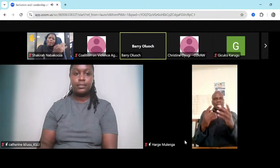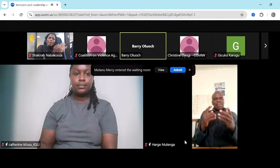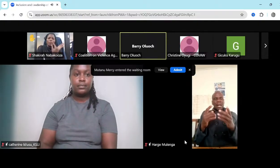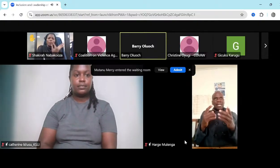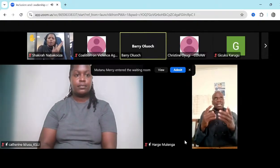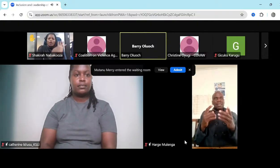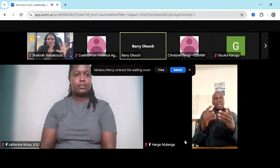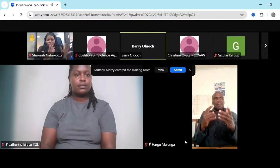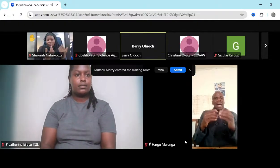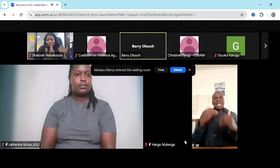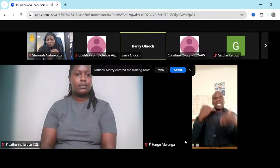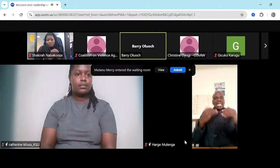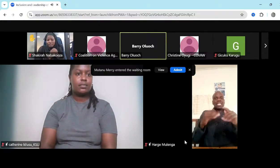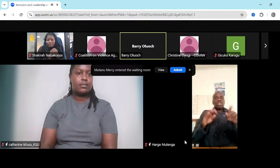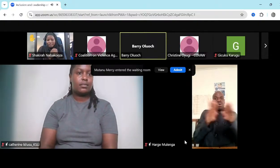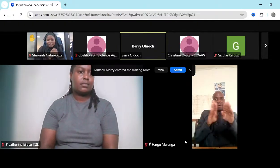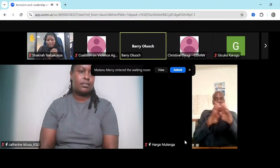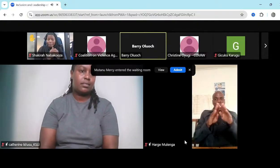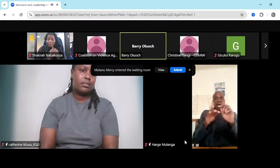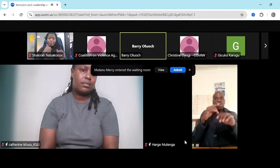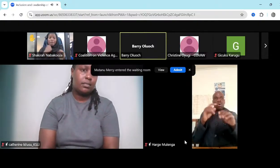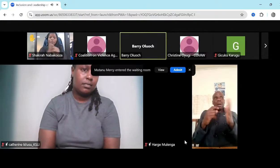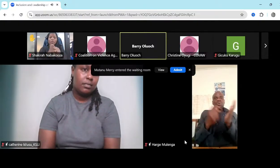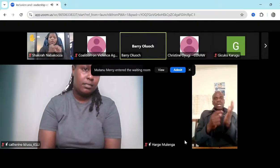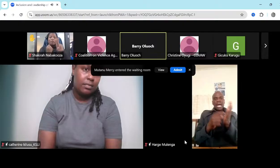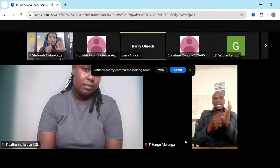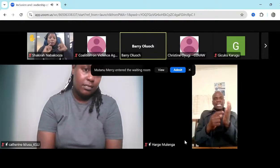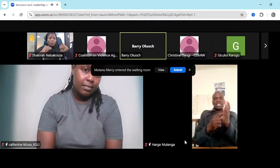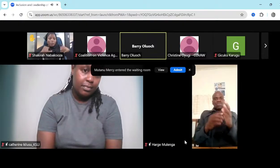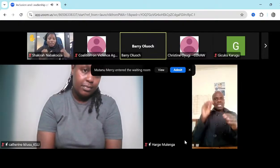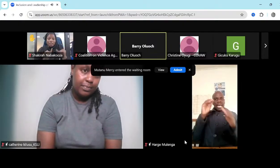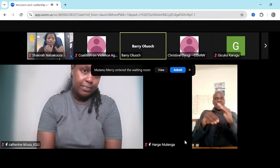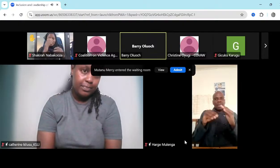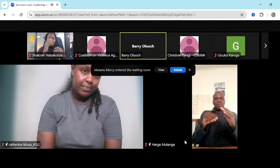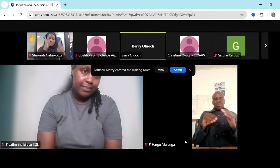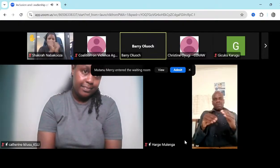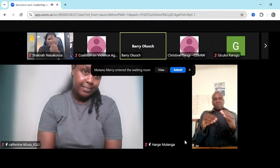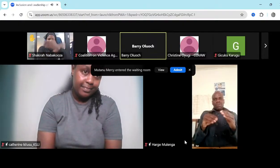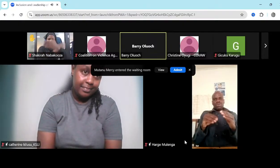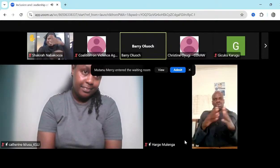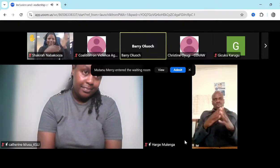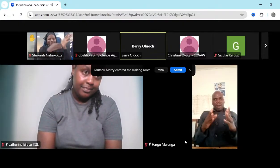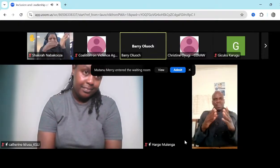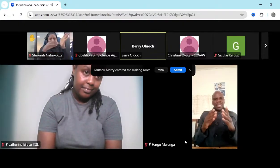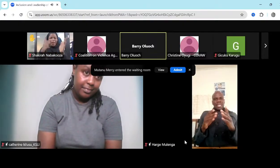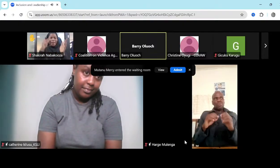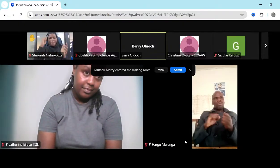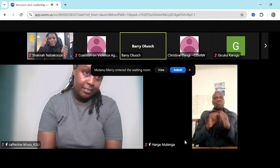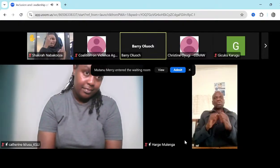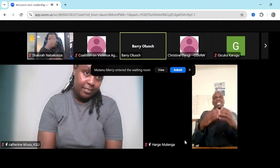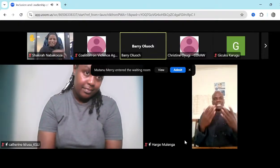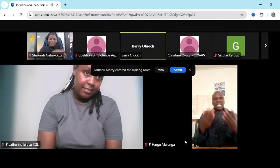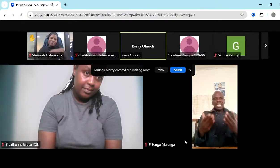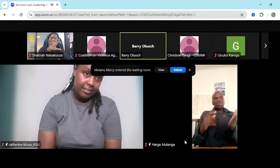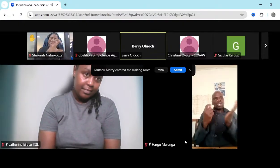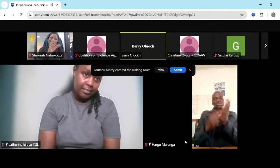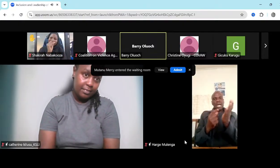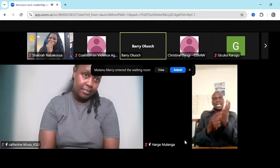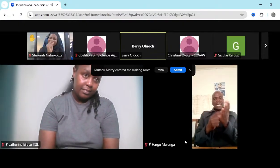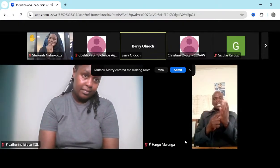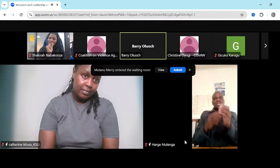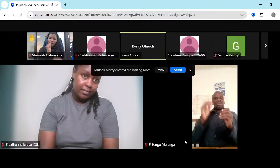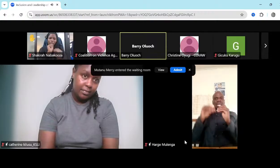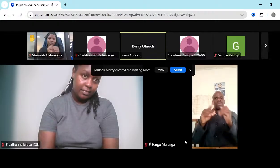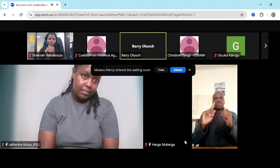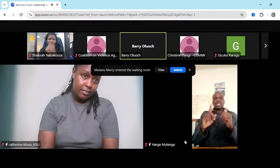this, being part of the region. Could she respond and know how far and how is her research going to impact on